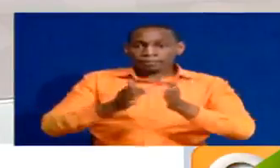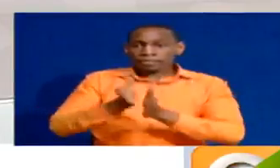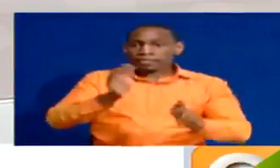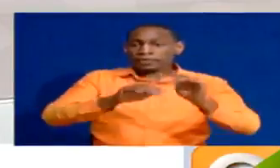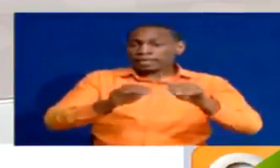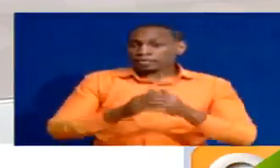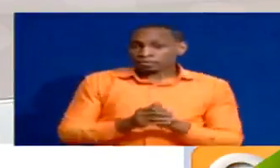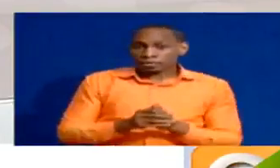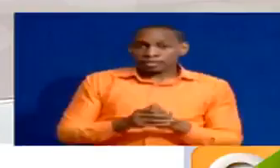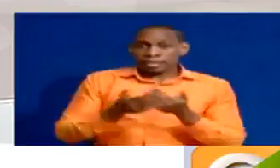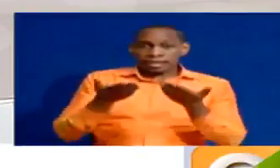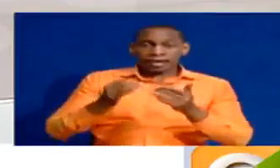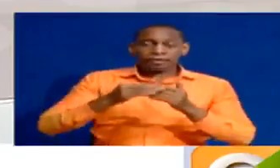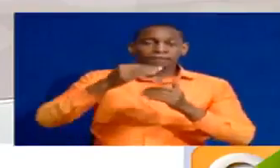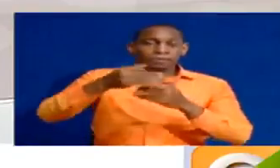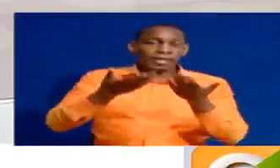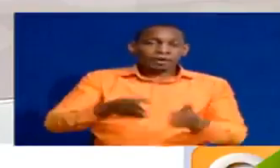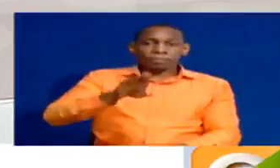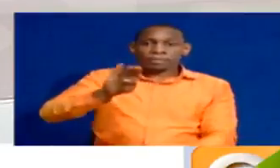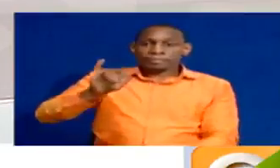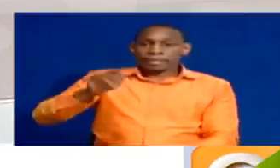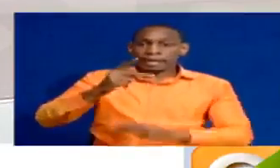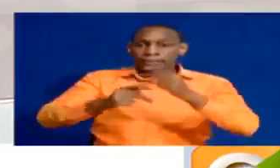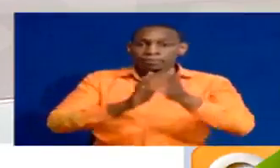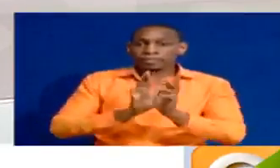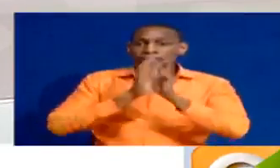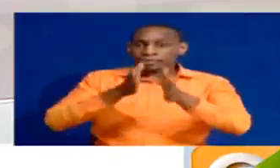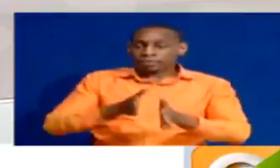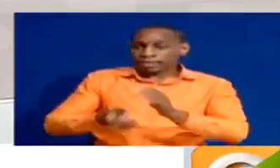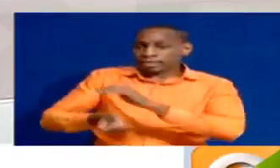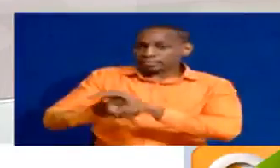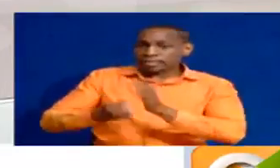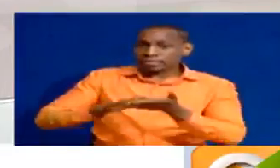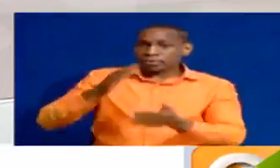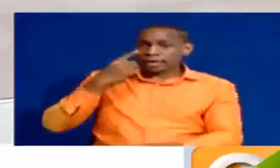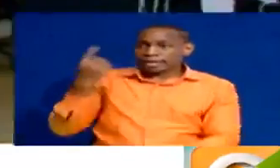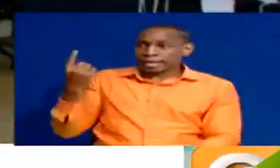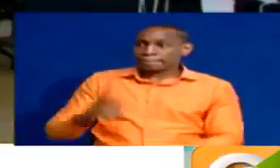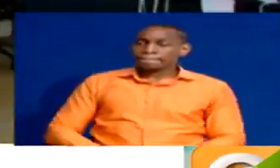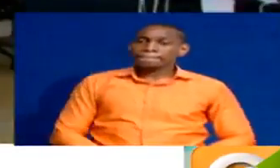general election. So which way the BBI process? Francisca Shuri has the details.